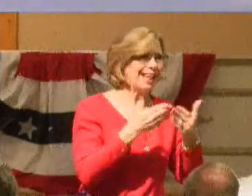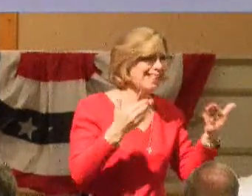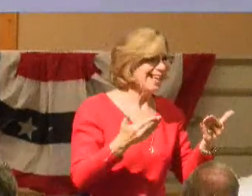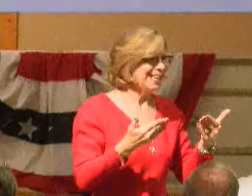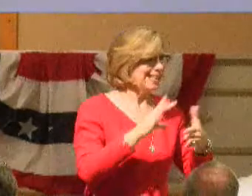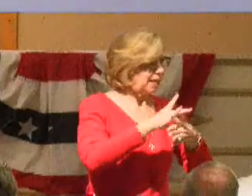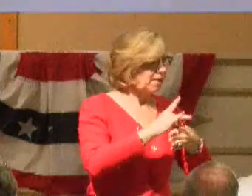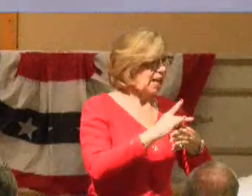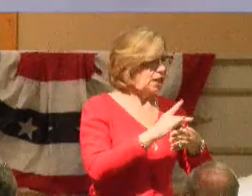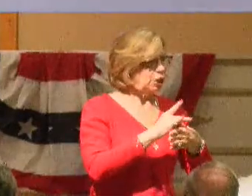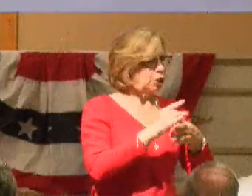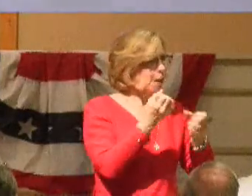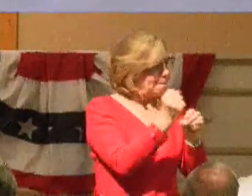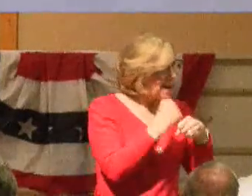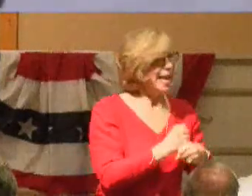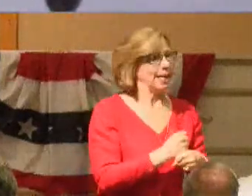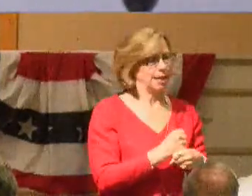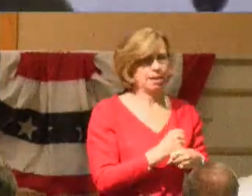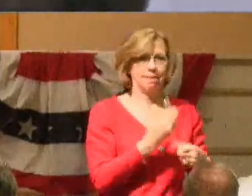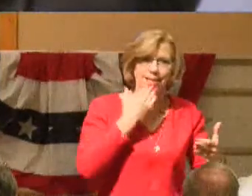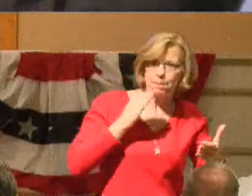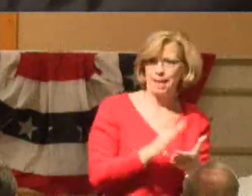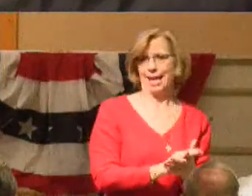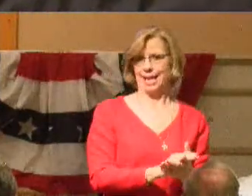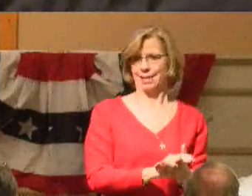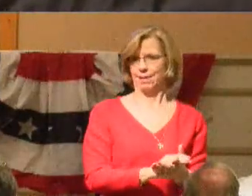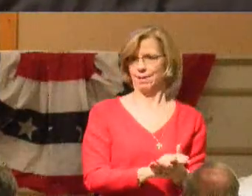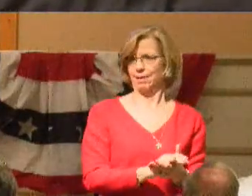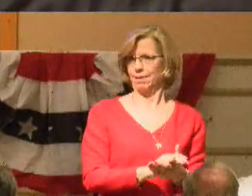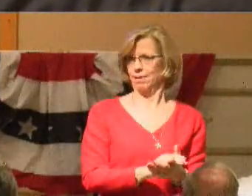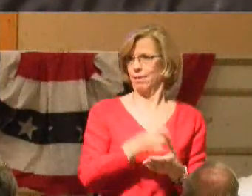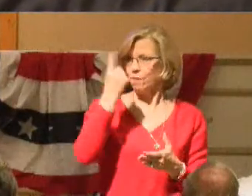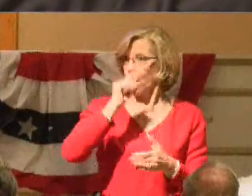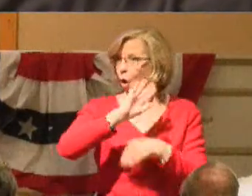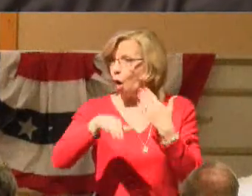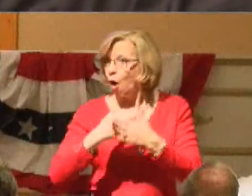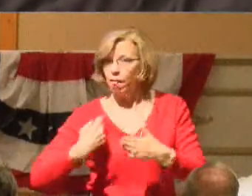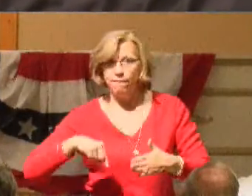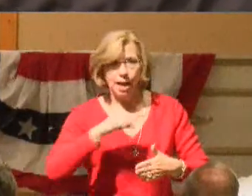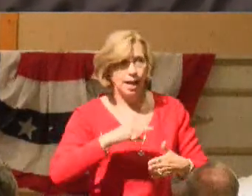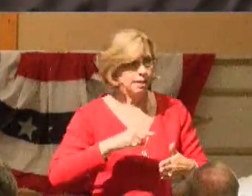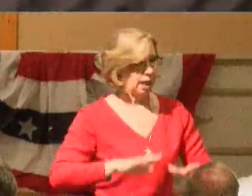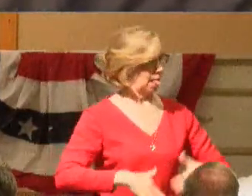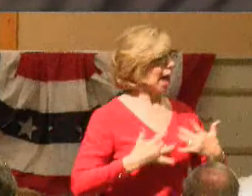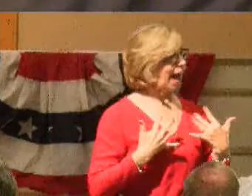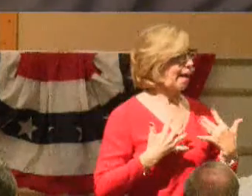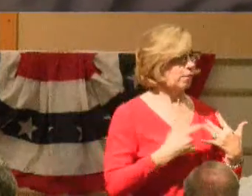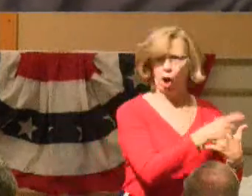produce that are bad. For those of us, all of us that are alive today, you alive?